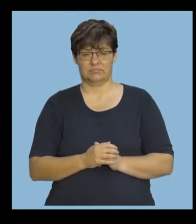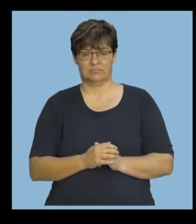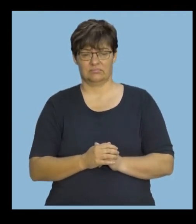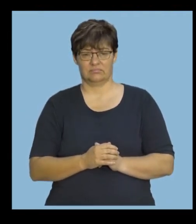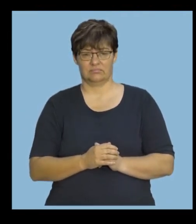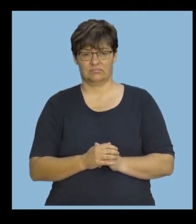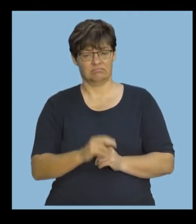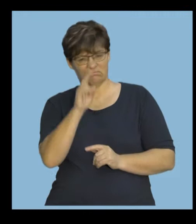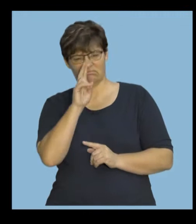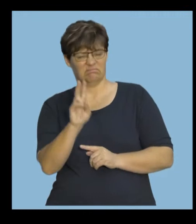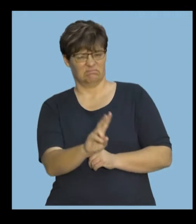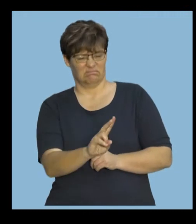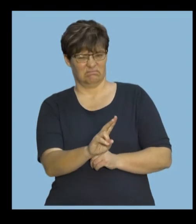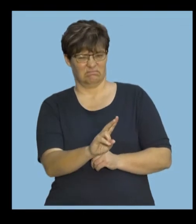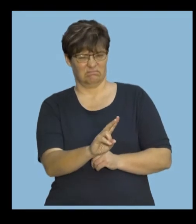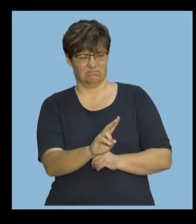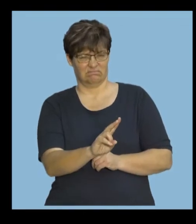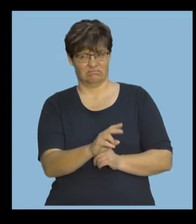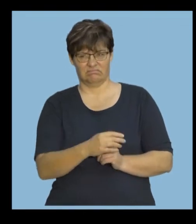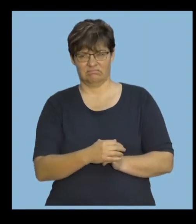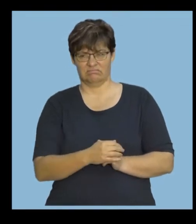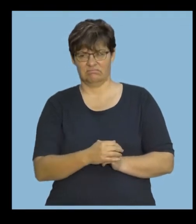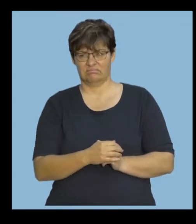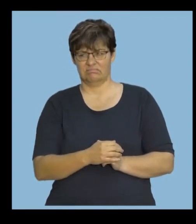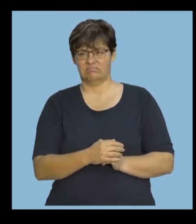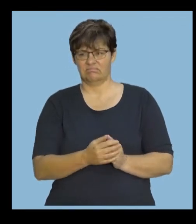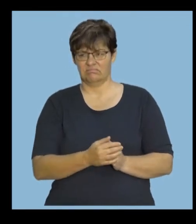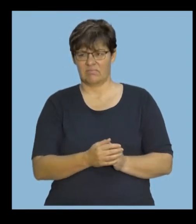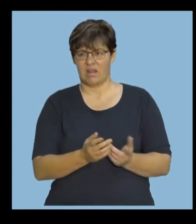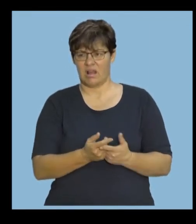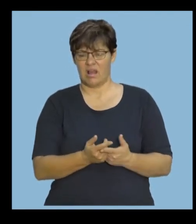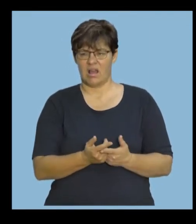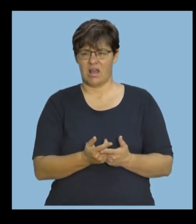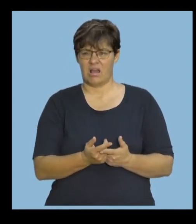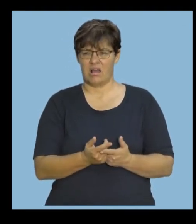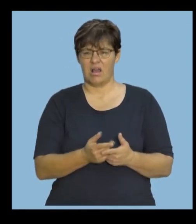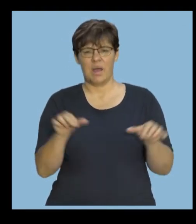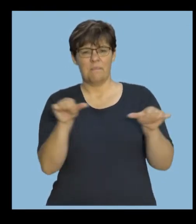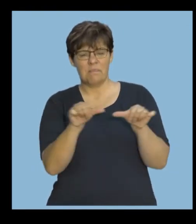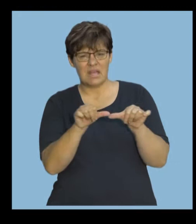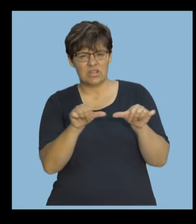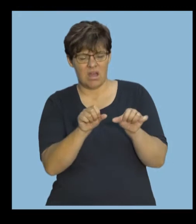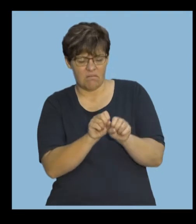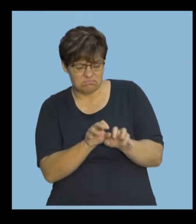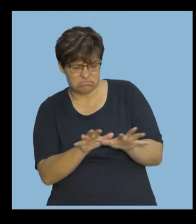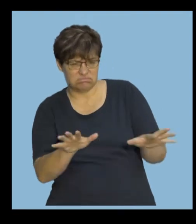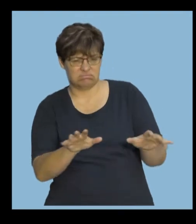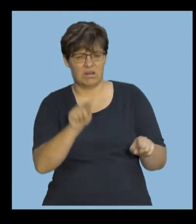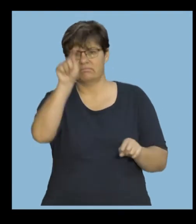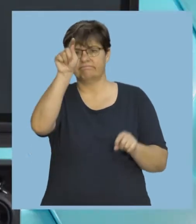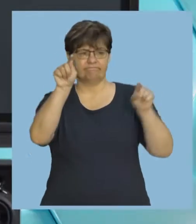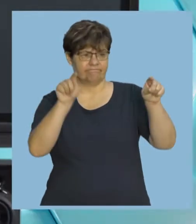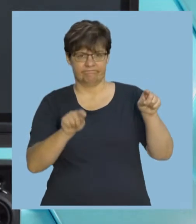so if you look at this, I mean, we have measure of dispersion. Remember that the measure of dispersion, there will